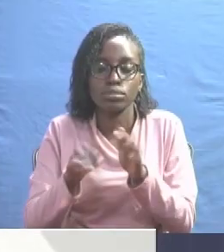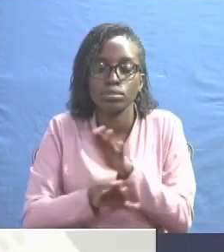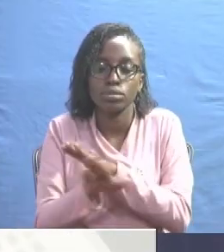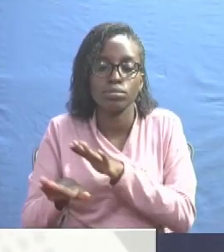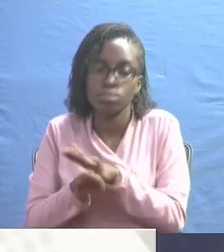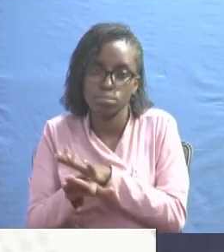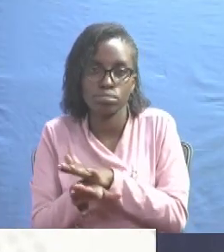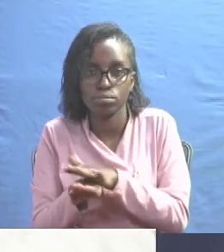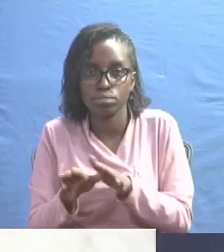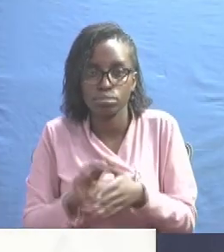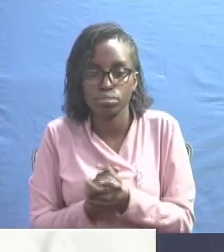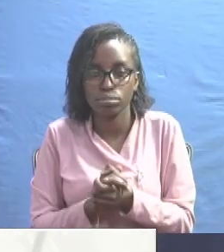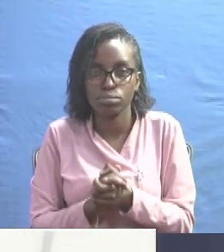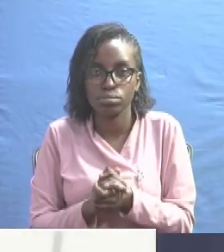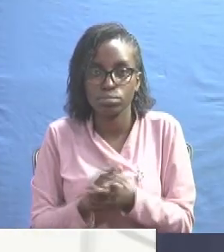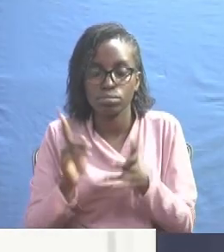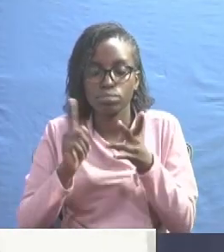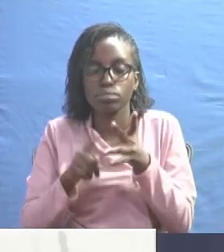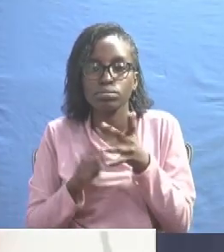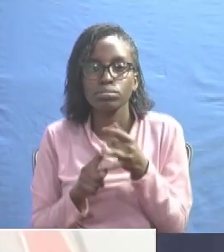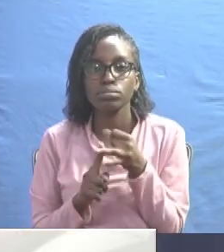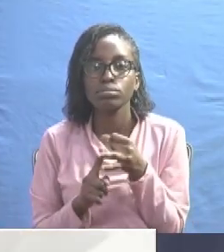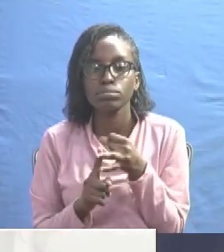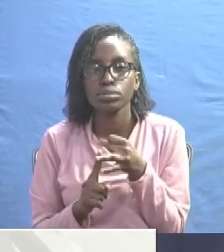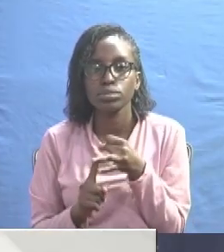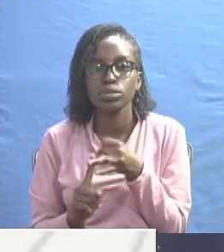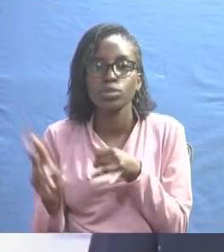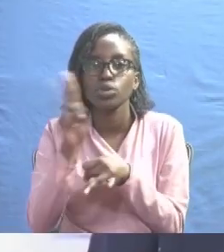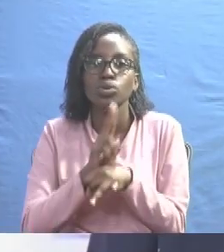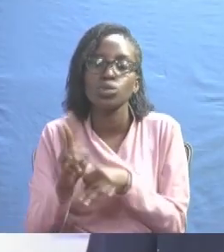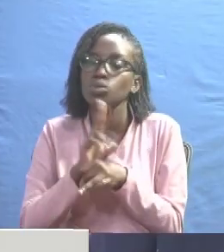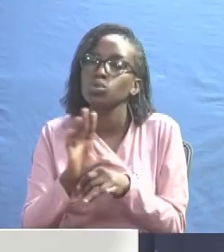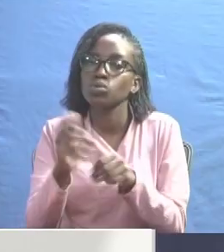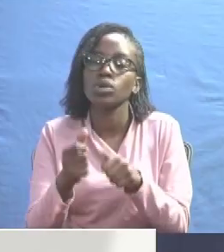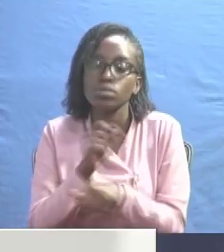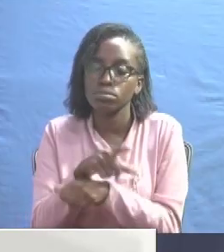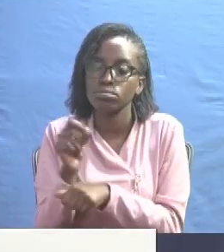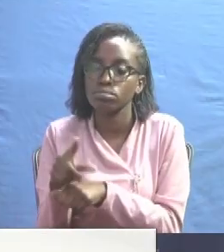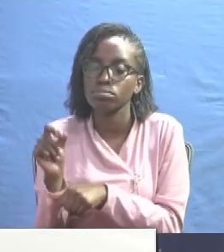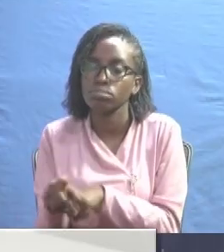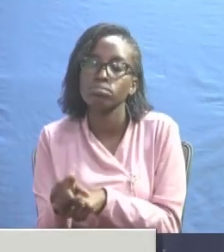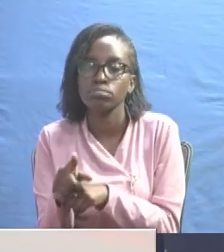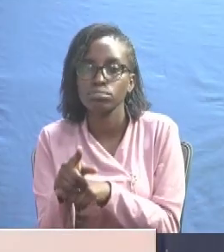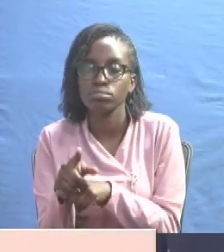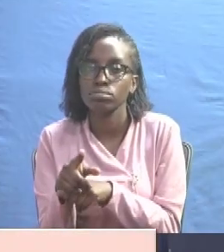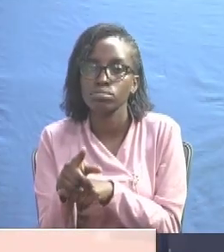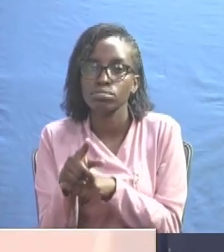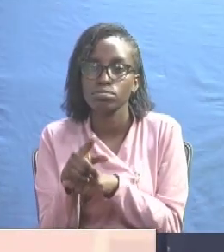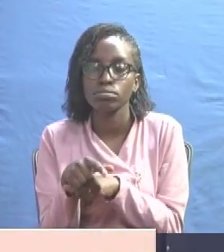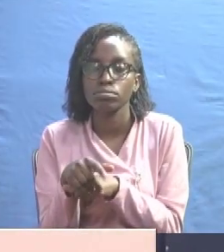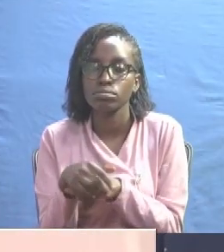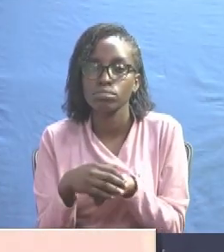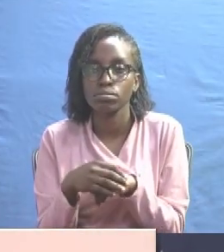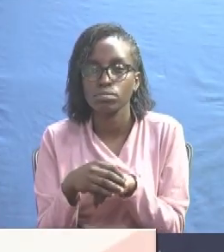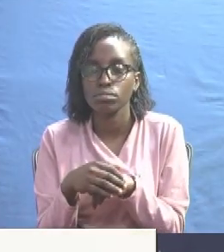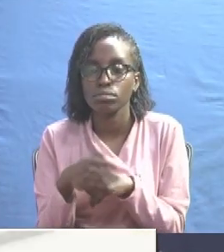efficiency. Two, we must use quality certified seed. So one of the products of collaboration